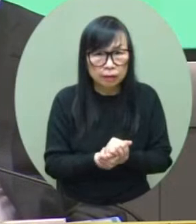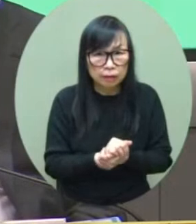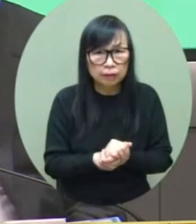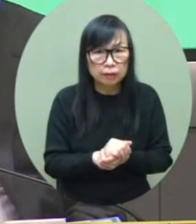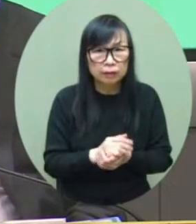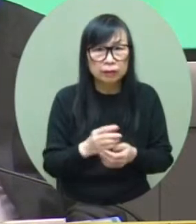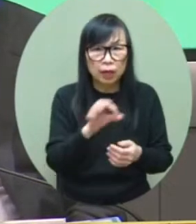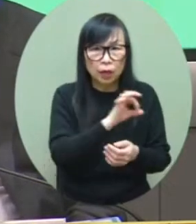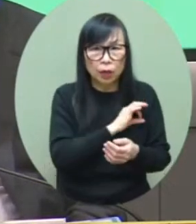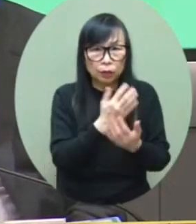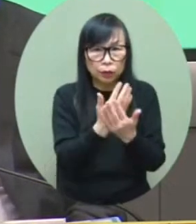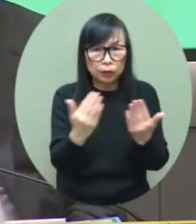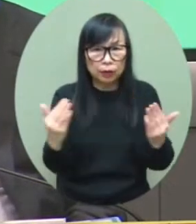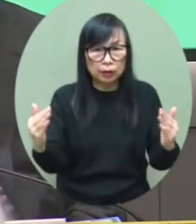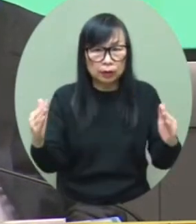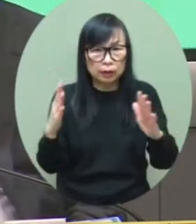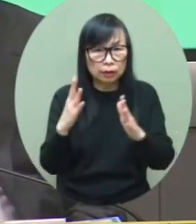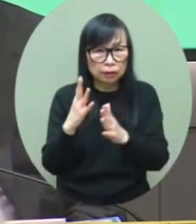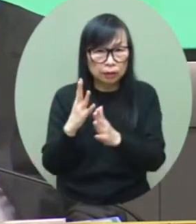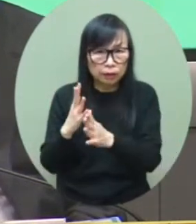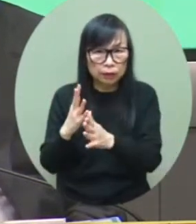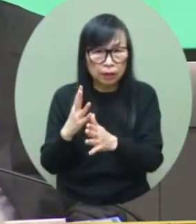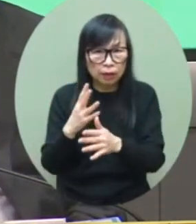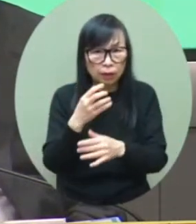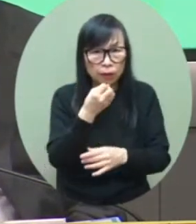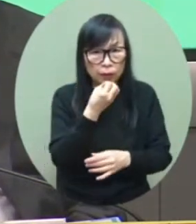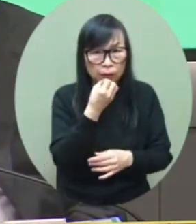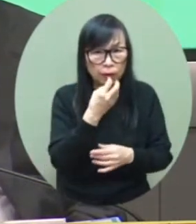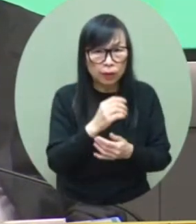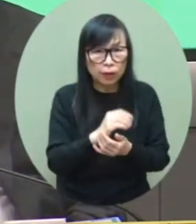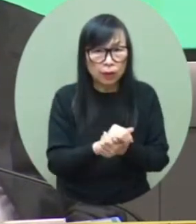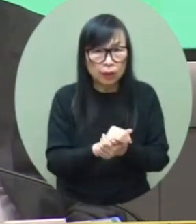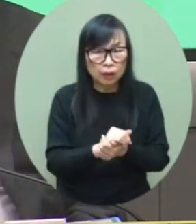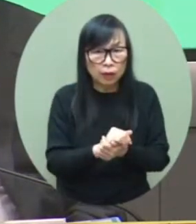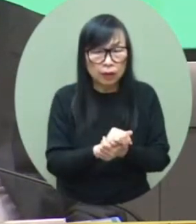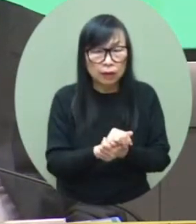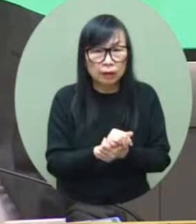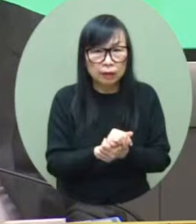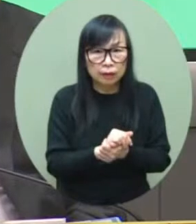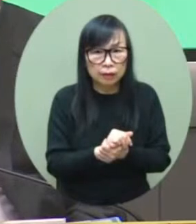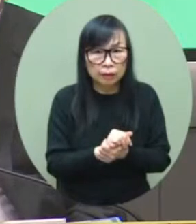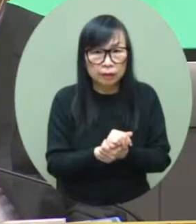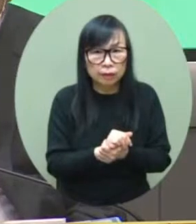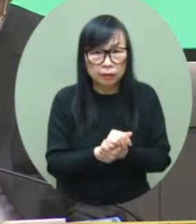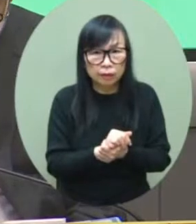Kong is a well-known MICE venue.